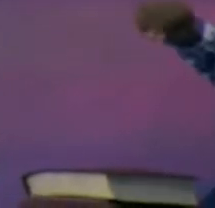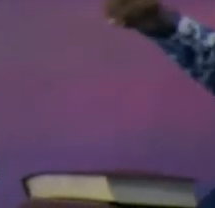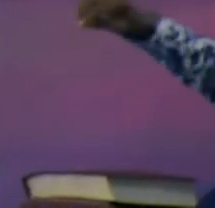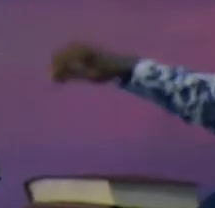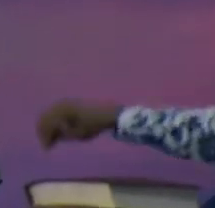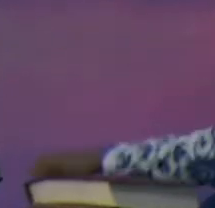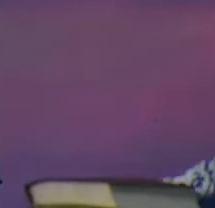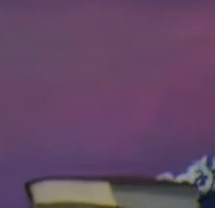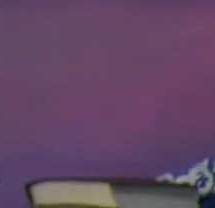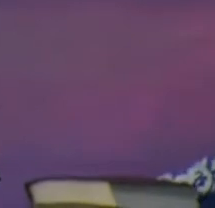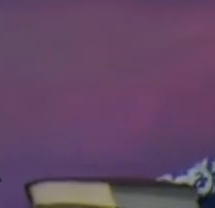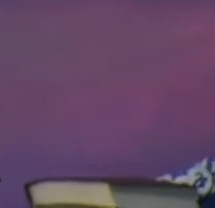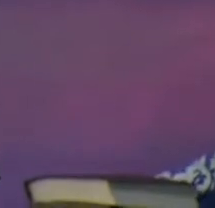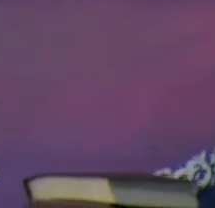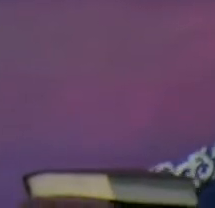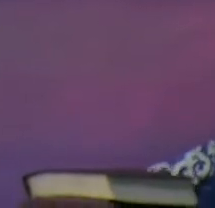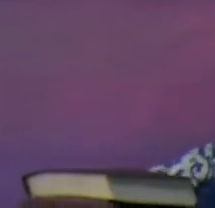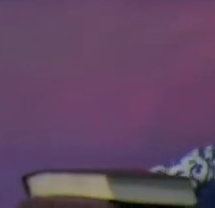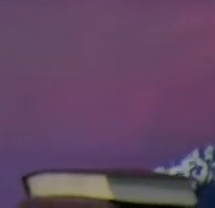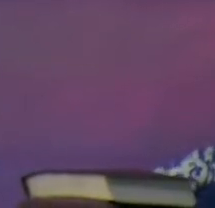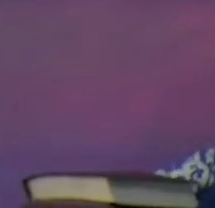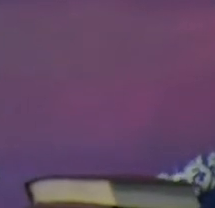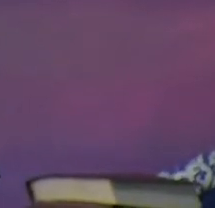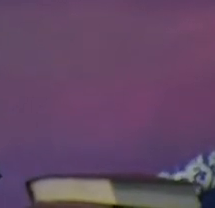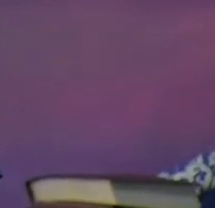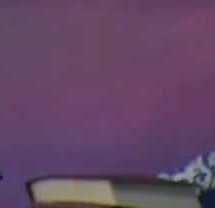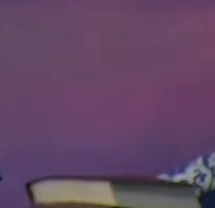Their house address,